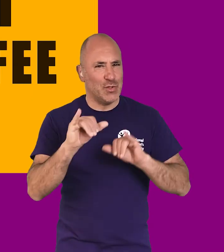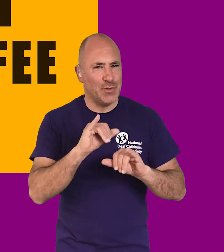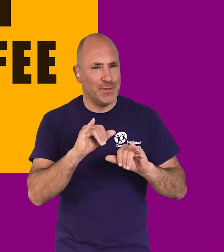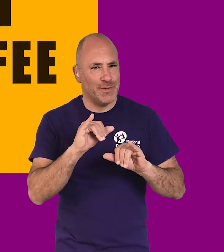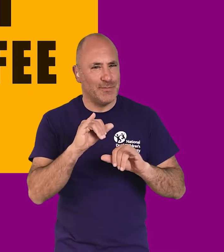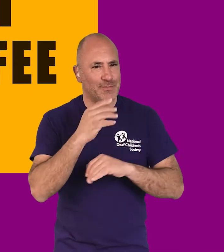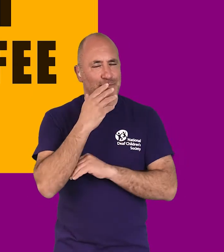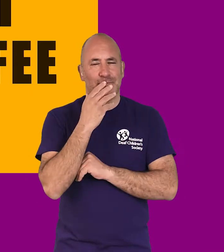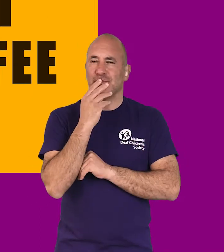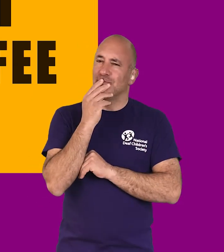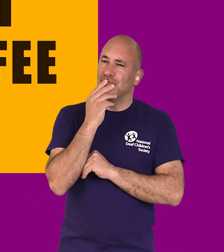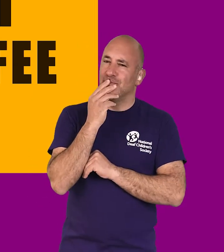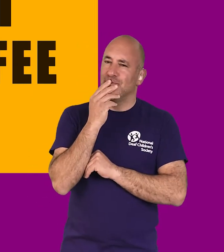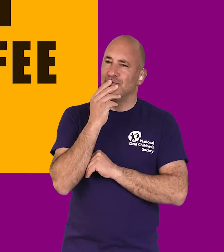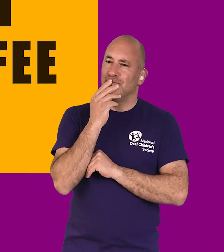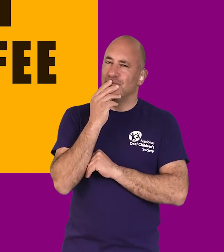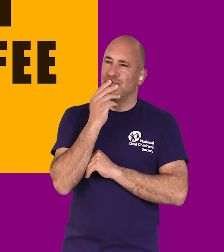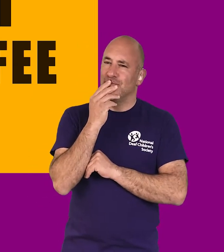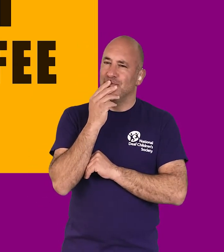with your cup of coffee?